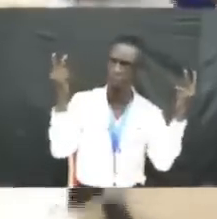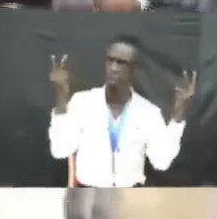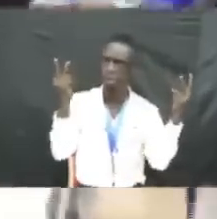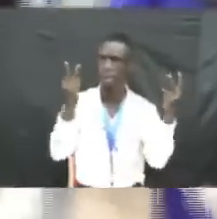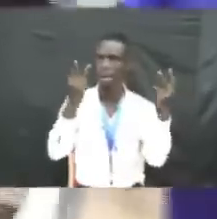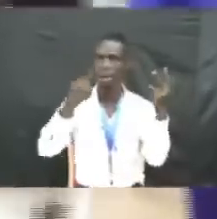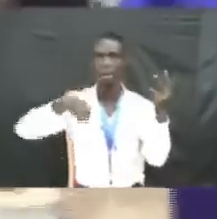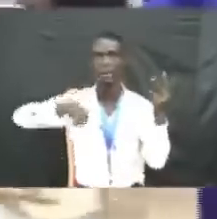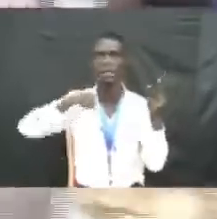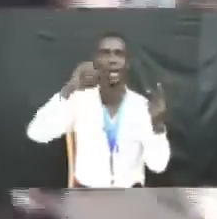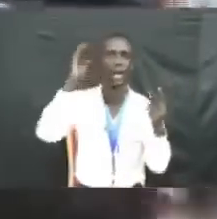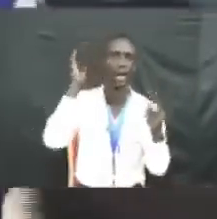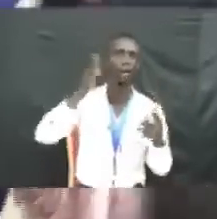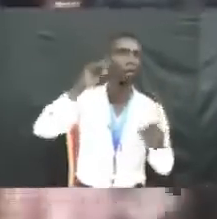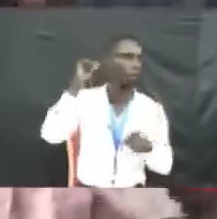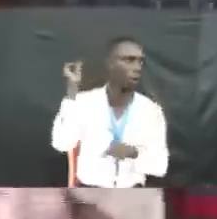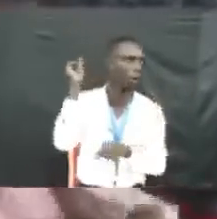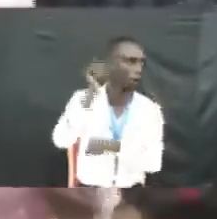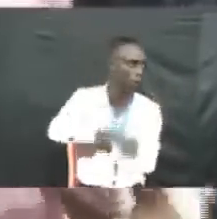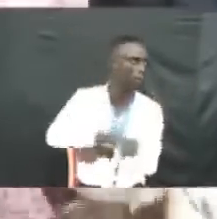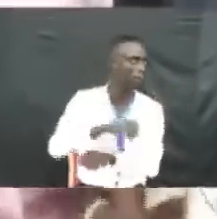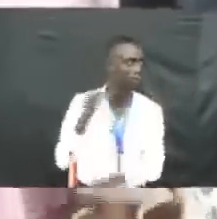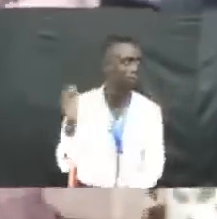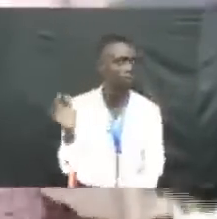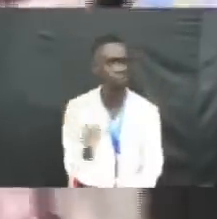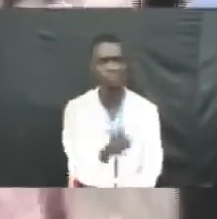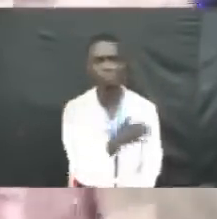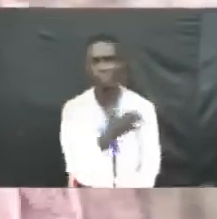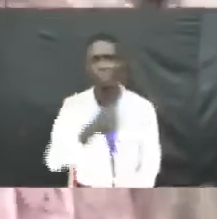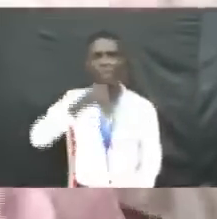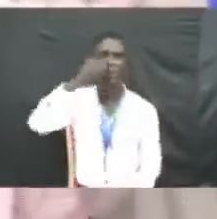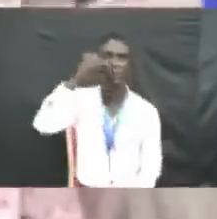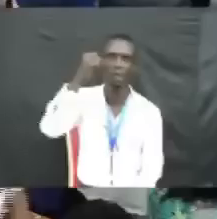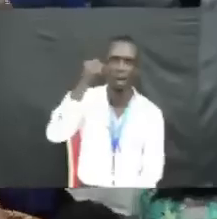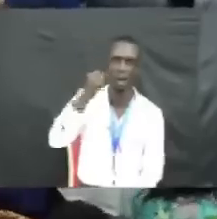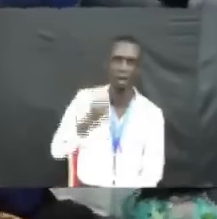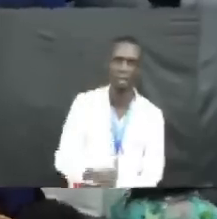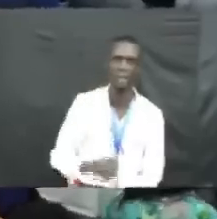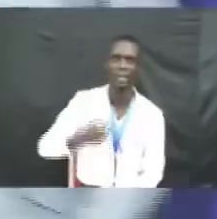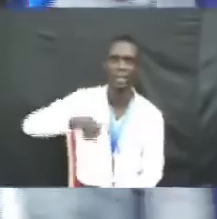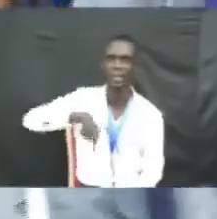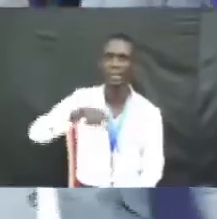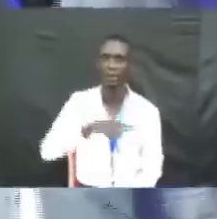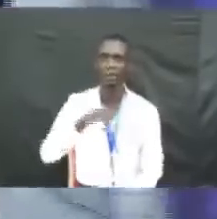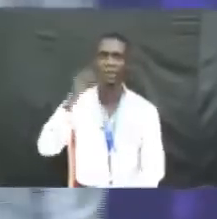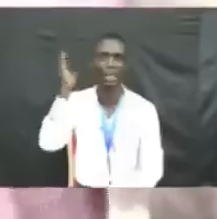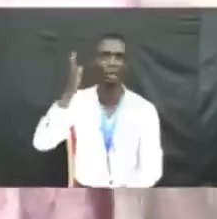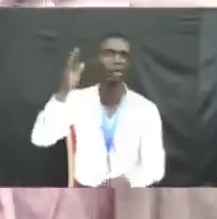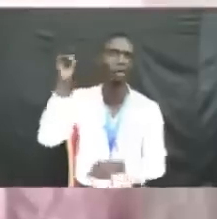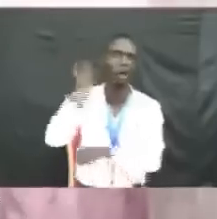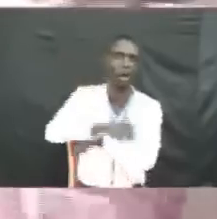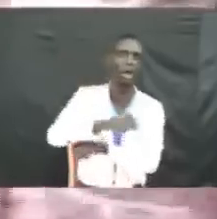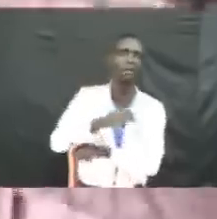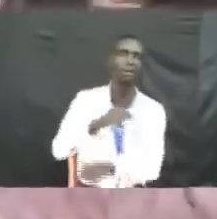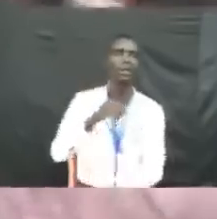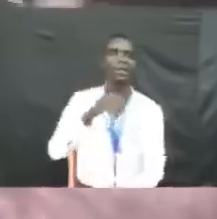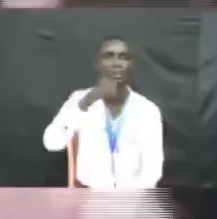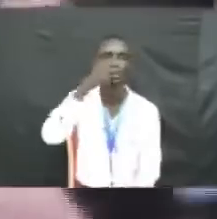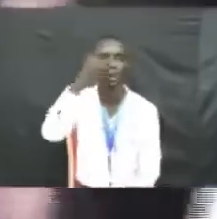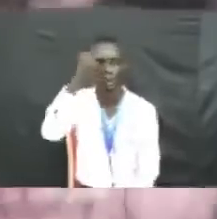victory. We shall overcome. We say surely surely we shall over